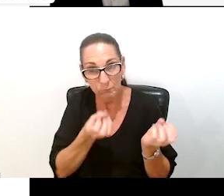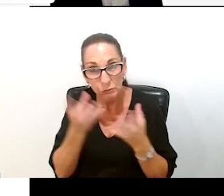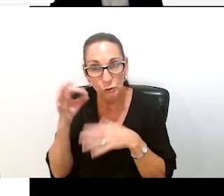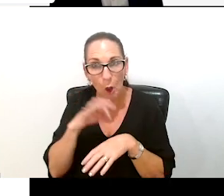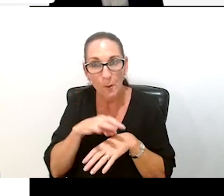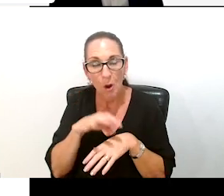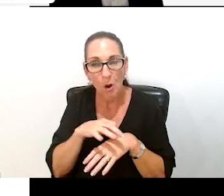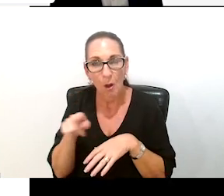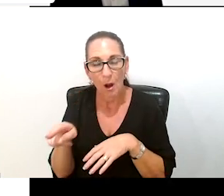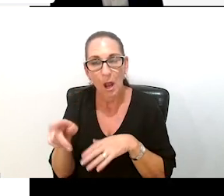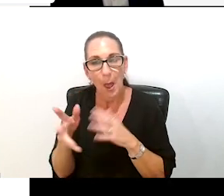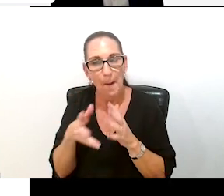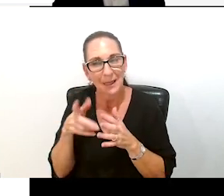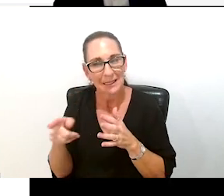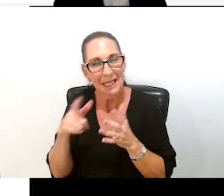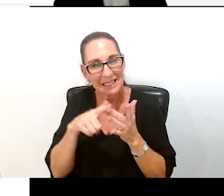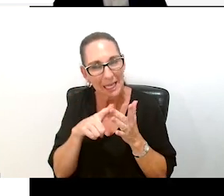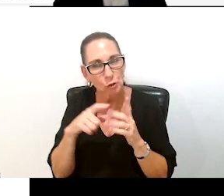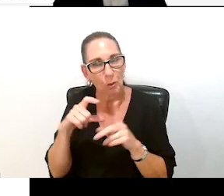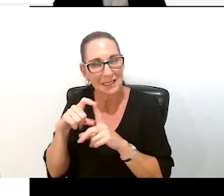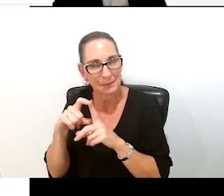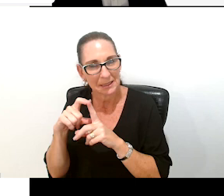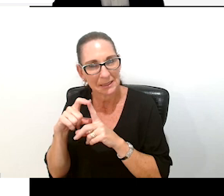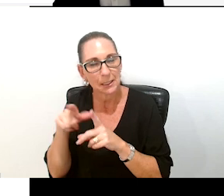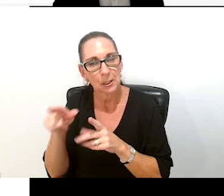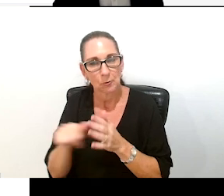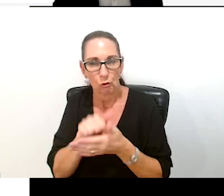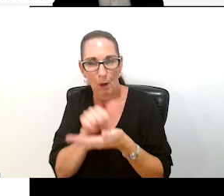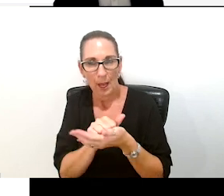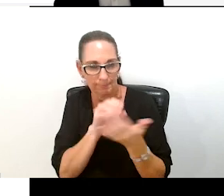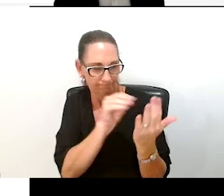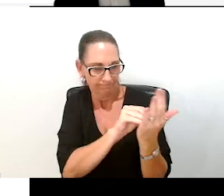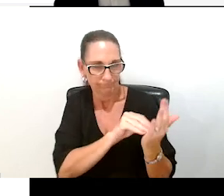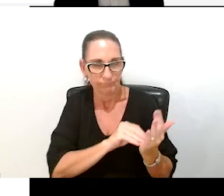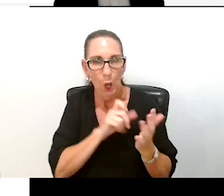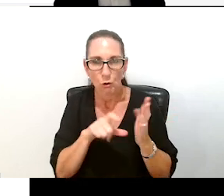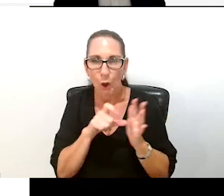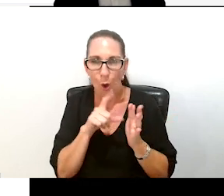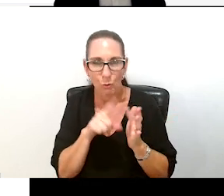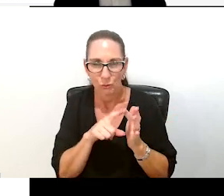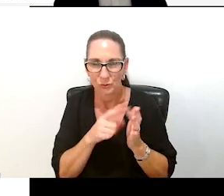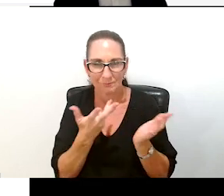was the intellectual disability accurately coded. And this was a very important